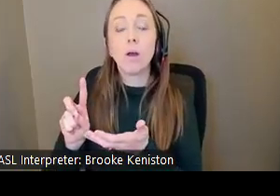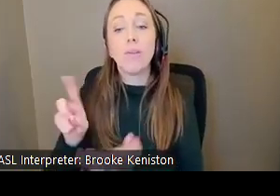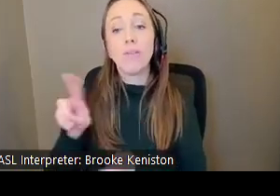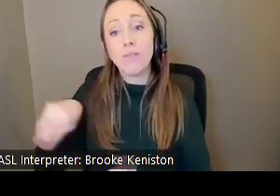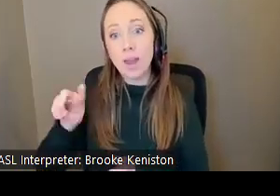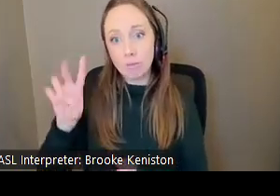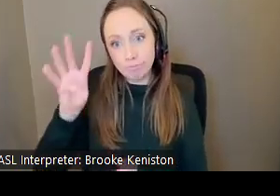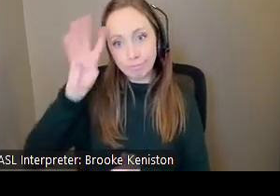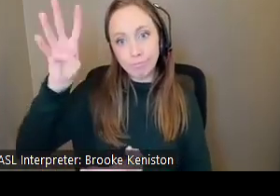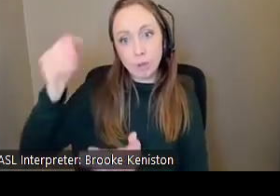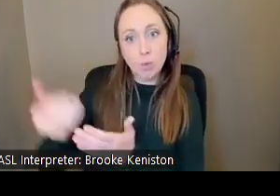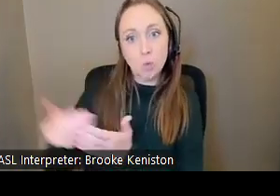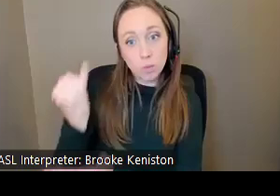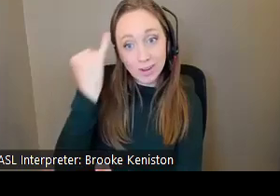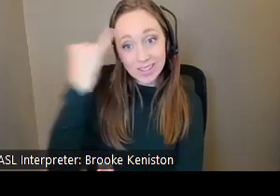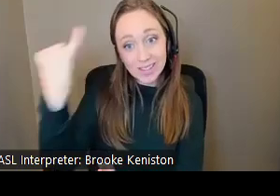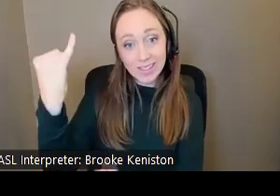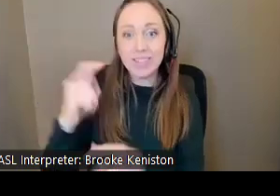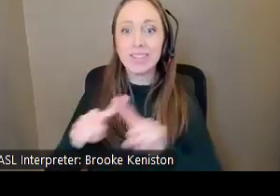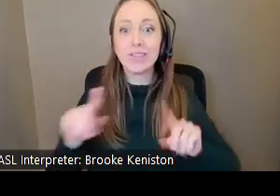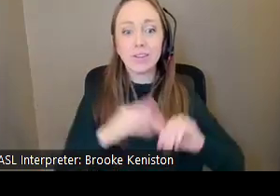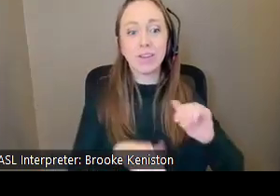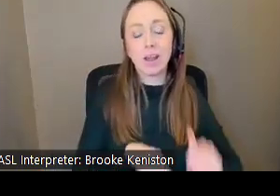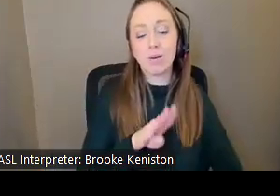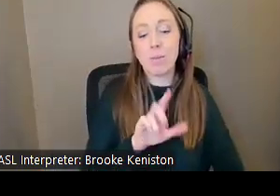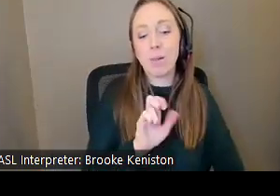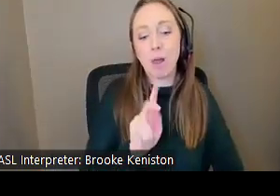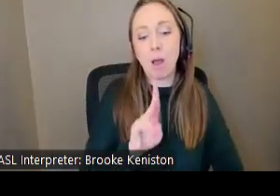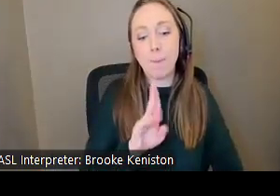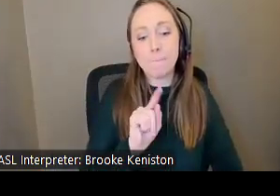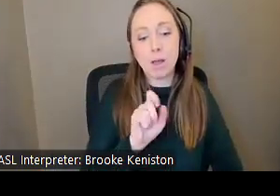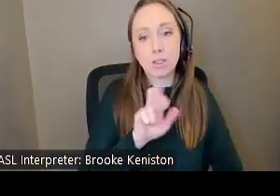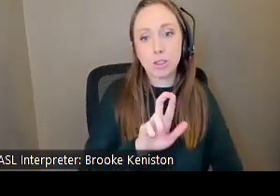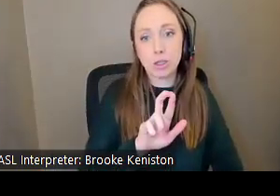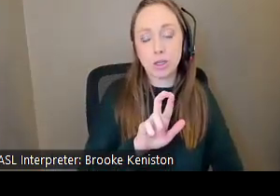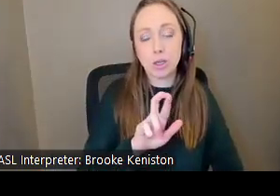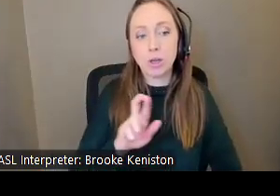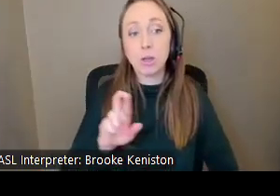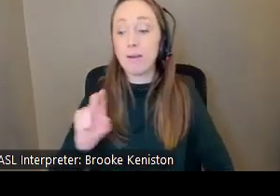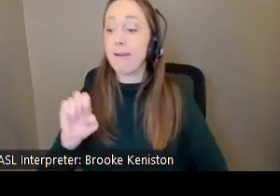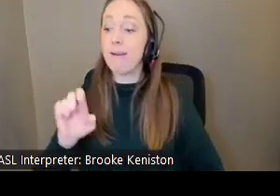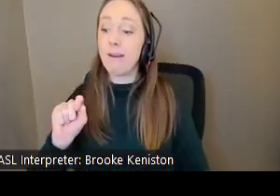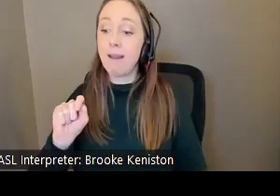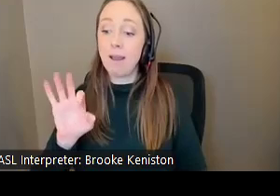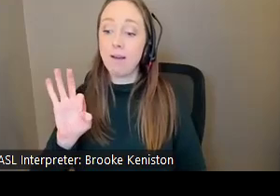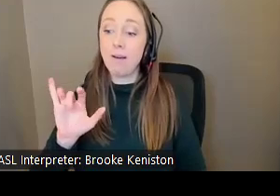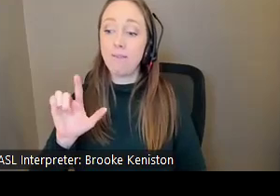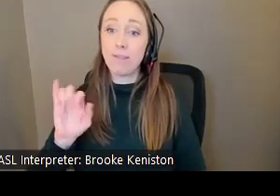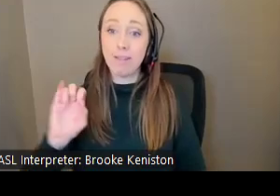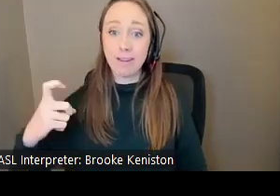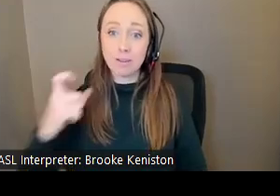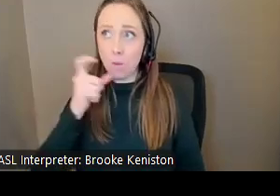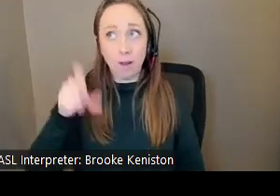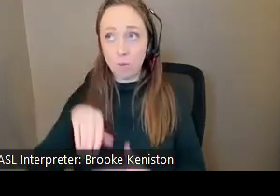that Blockbuster had. So one was the inconvenience of store visits and literally going into a store. The frustration of late fees, they got